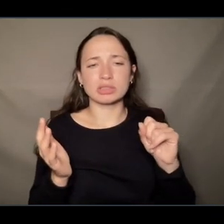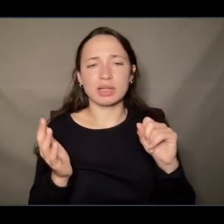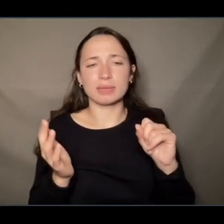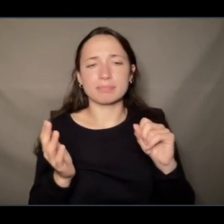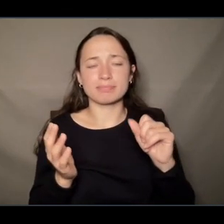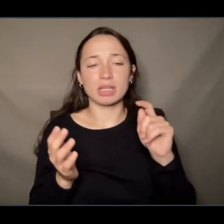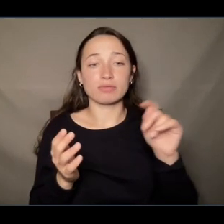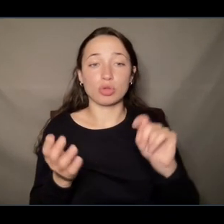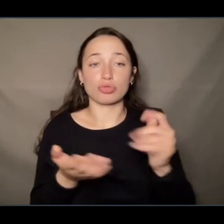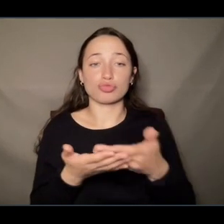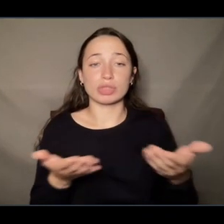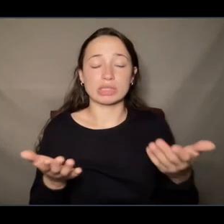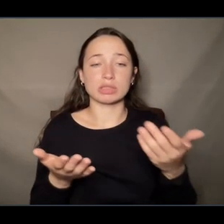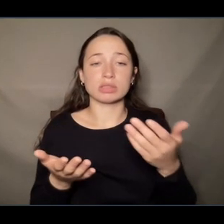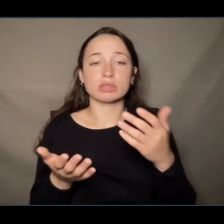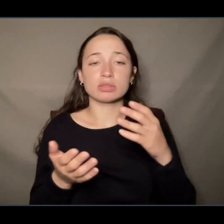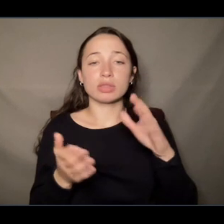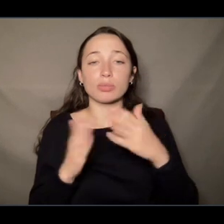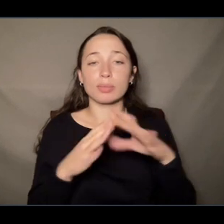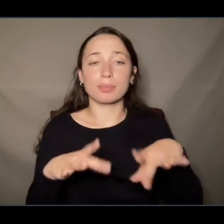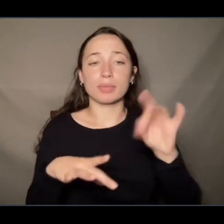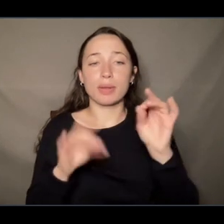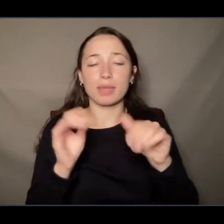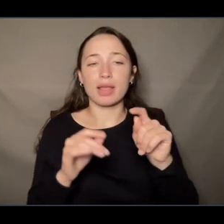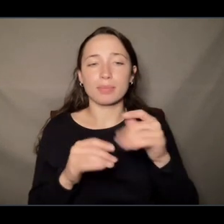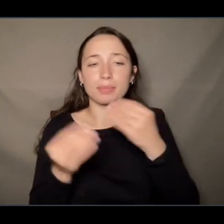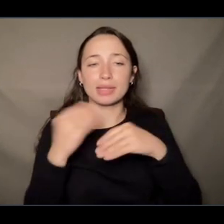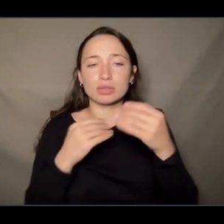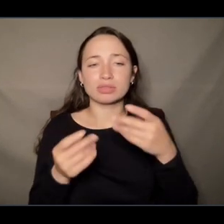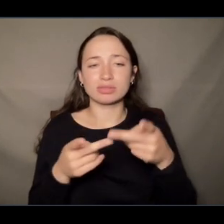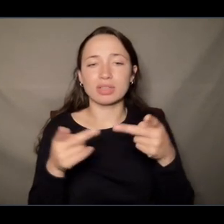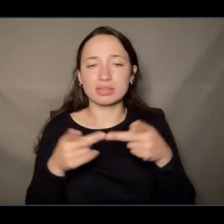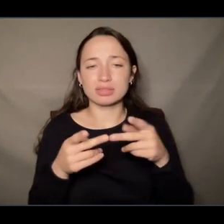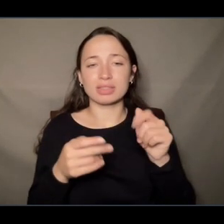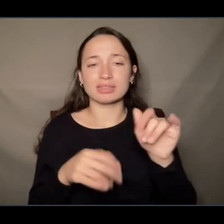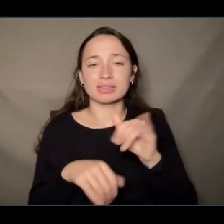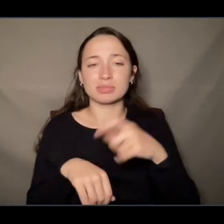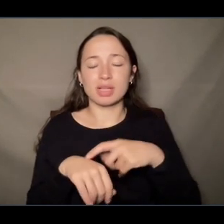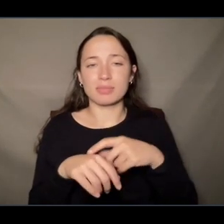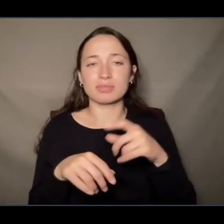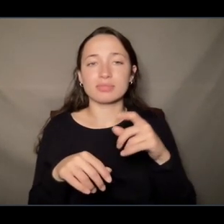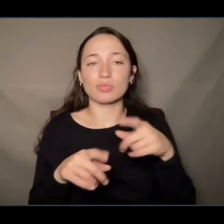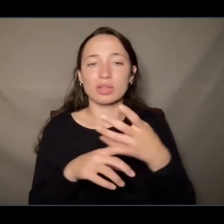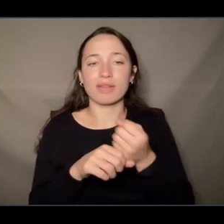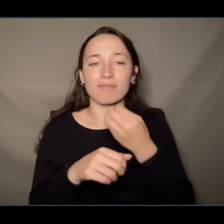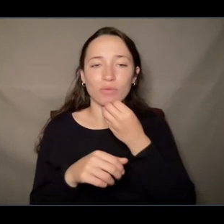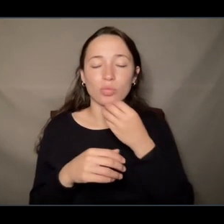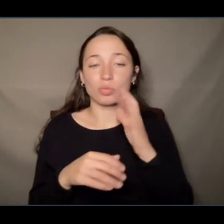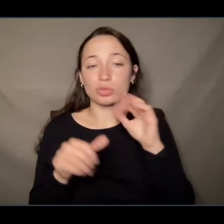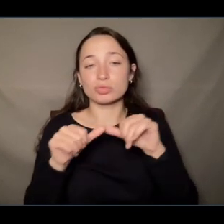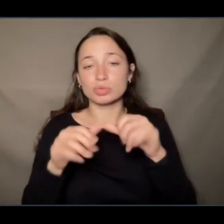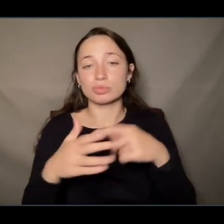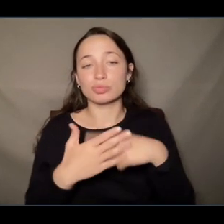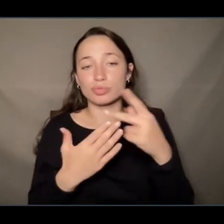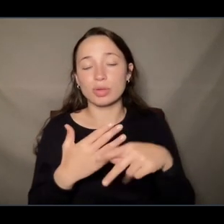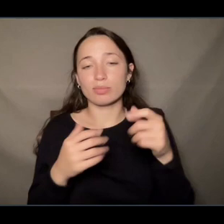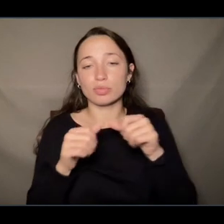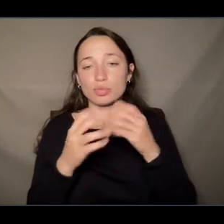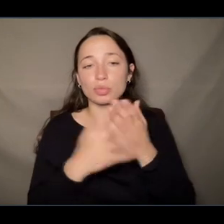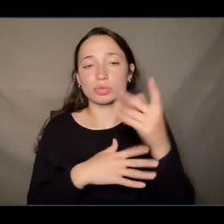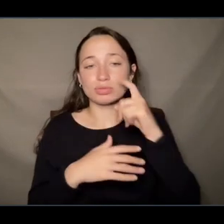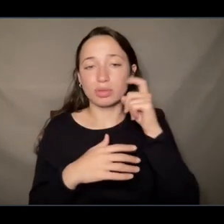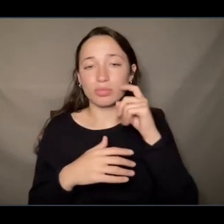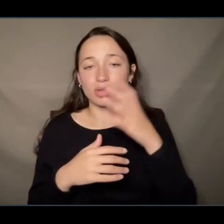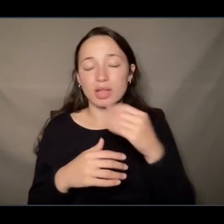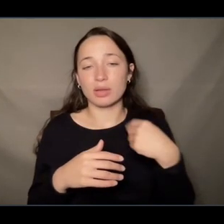of toiletries, and the community picks it up at the meal sites at the same time as they get their food. So we will continue this program through the